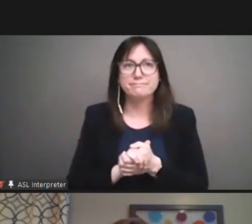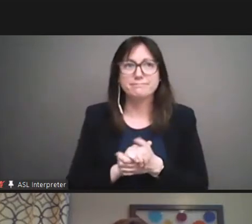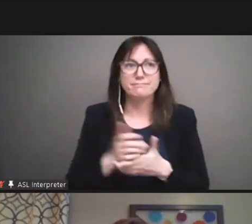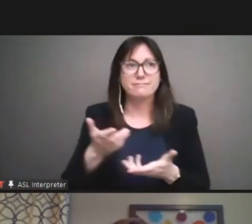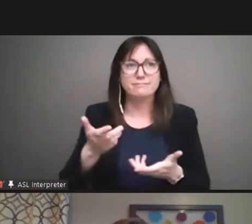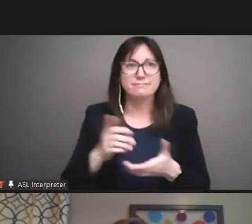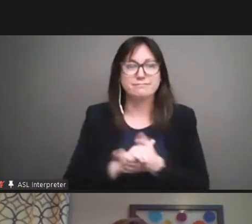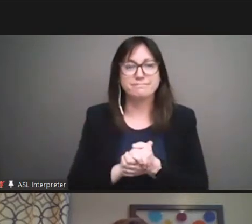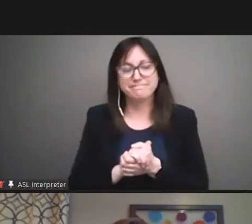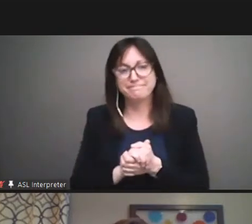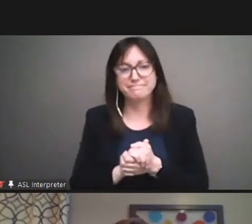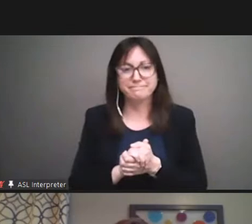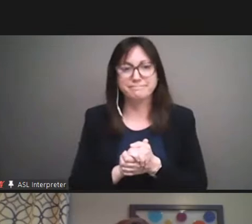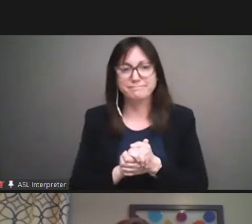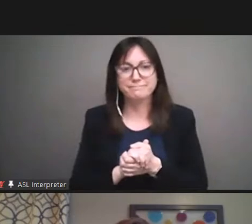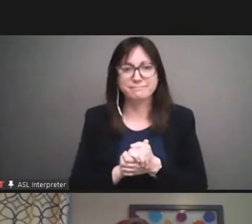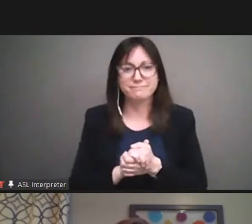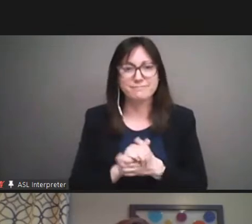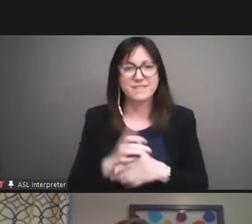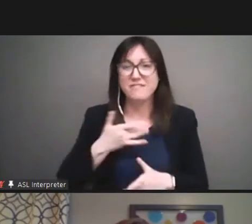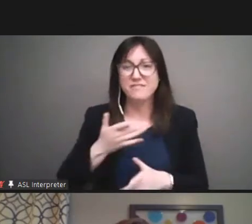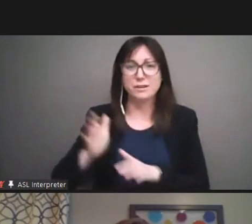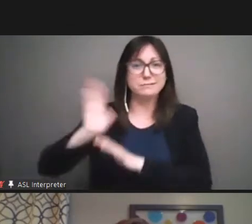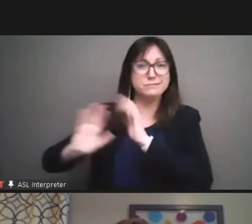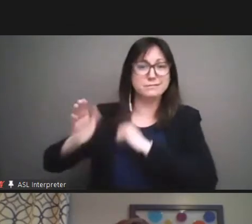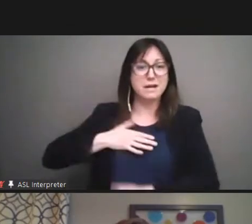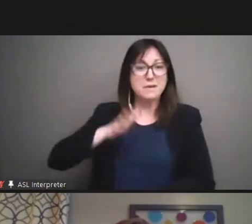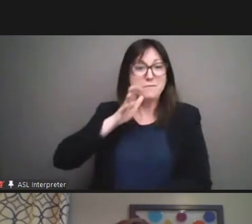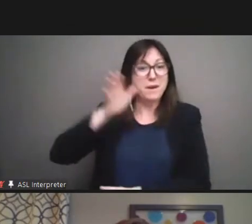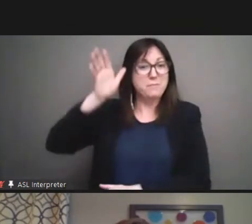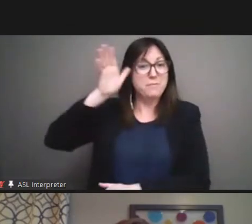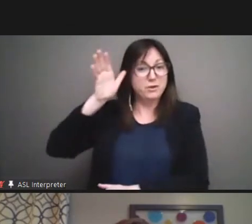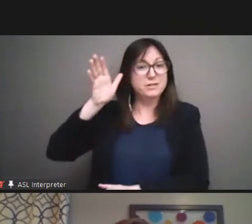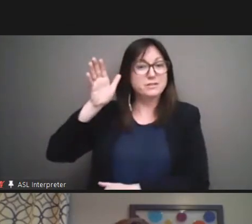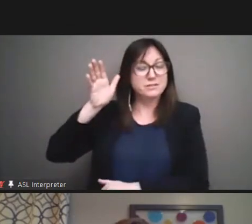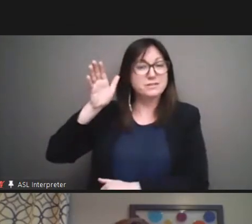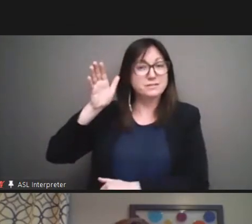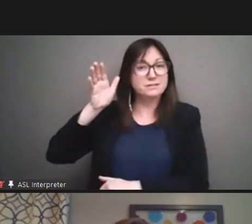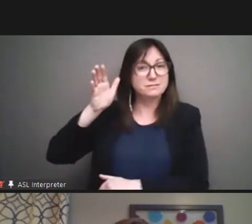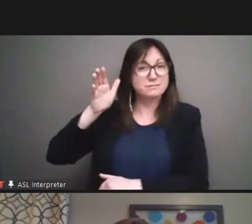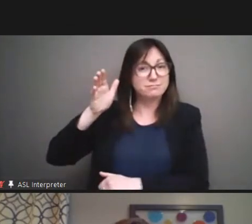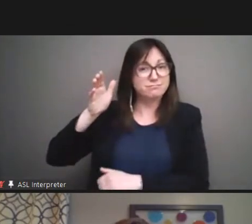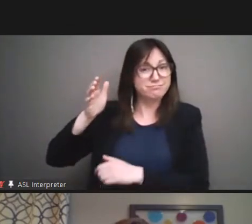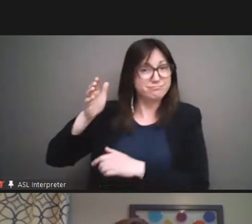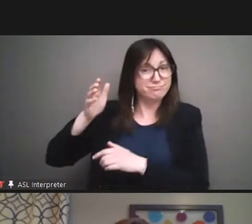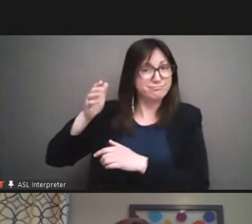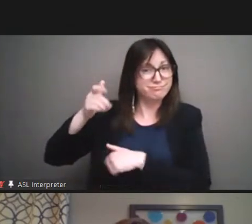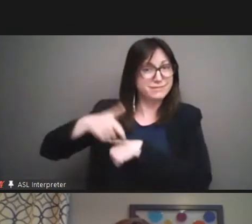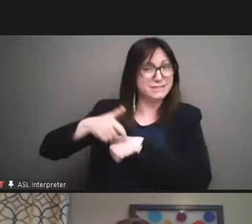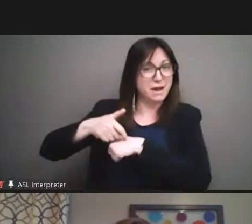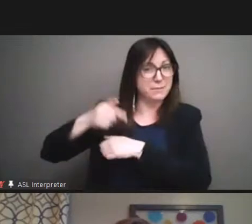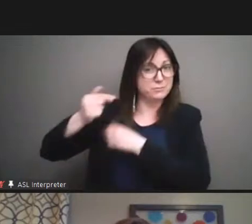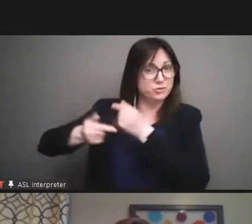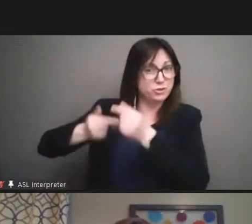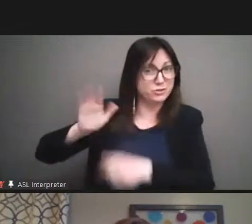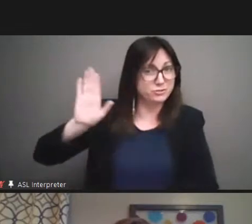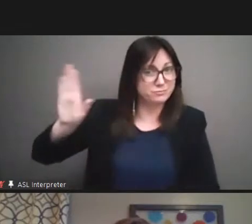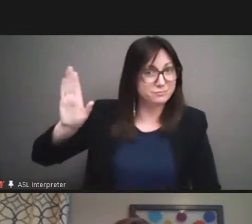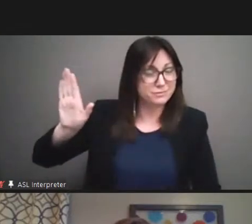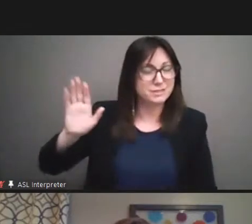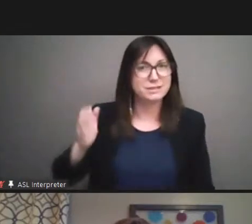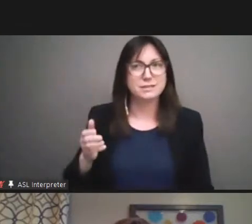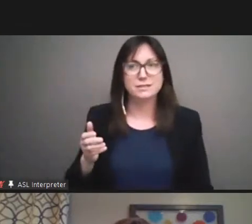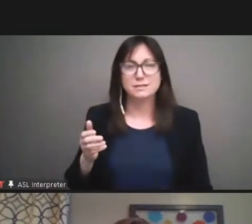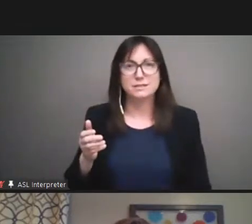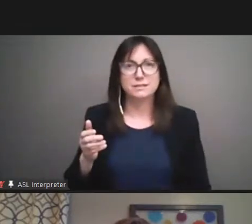generations, but I feel like even going back to my parents' generation and my grandparents' generation, there was this